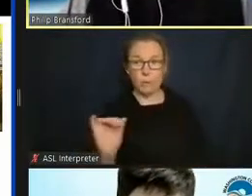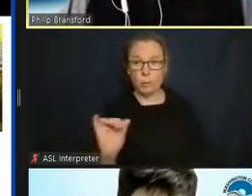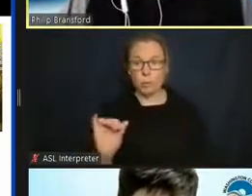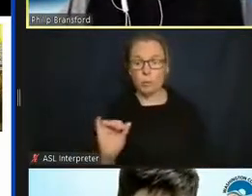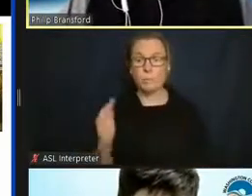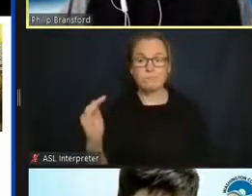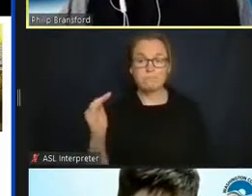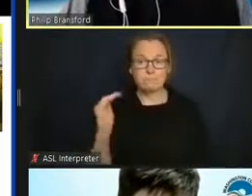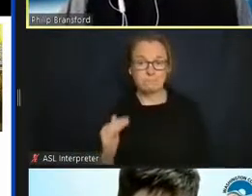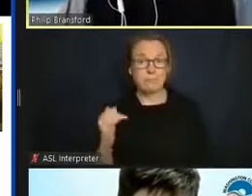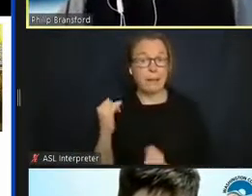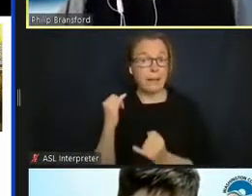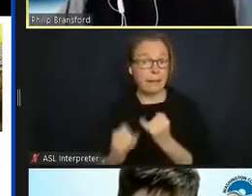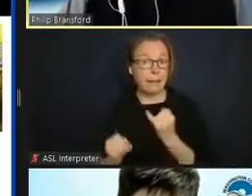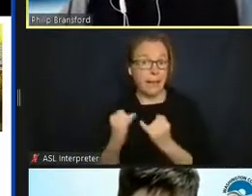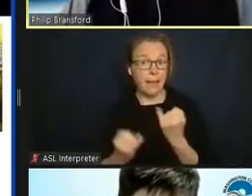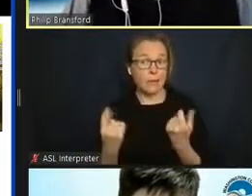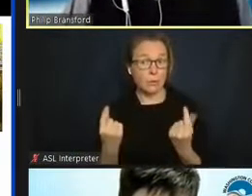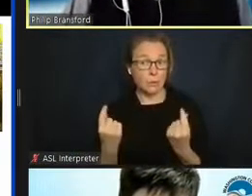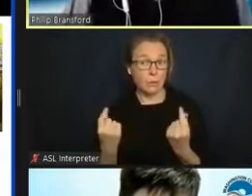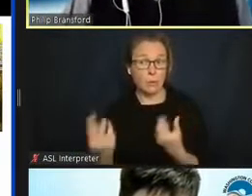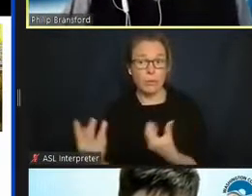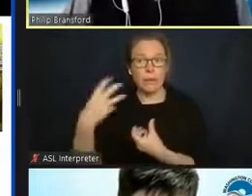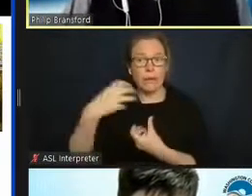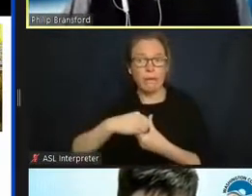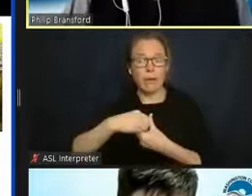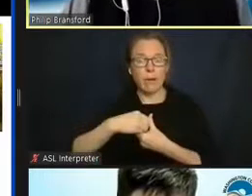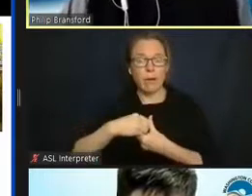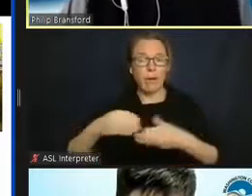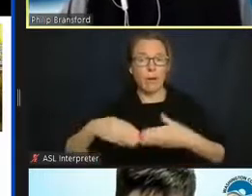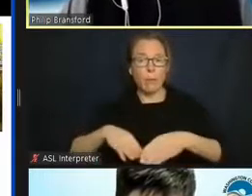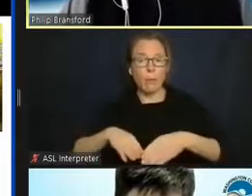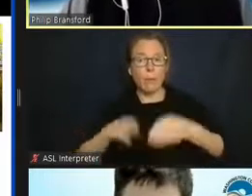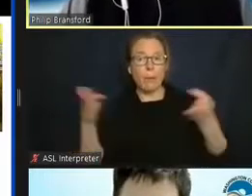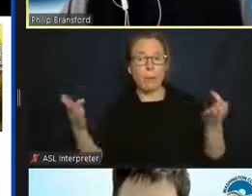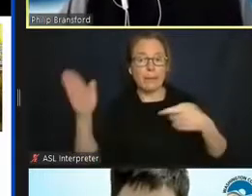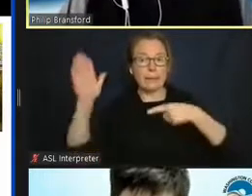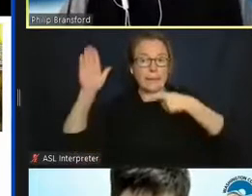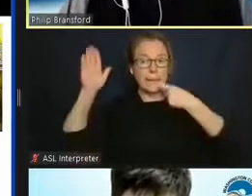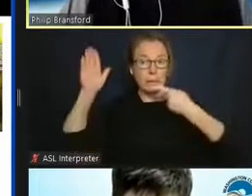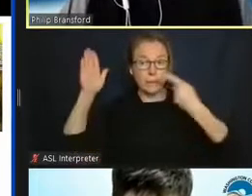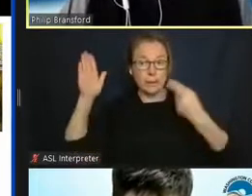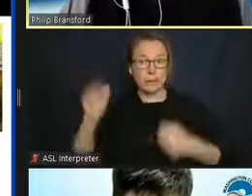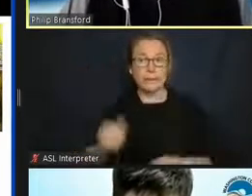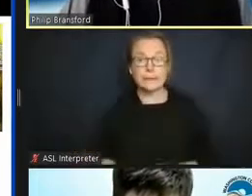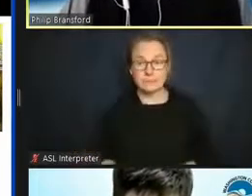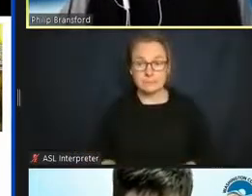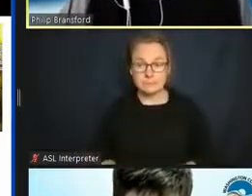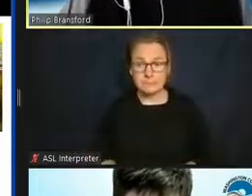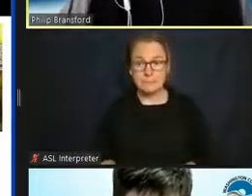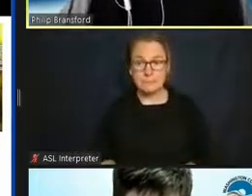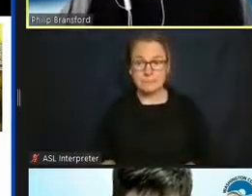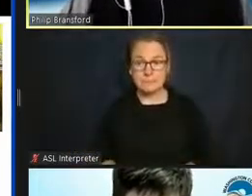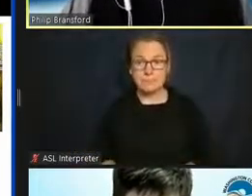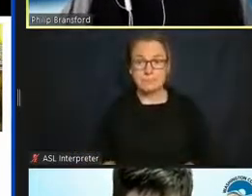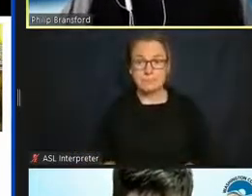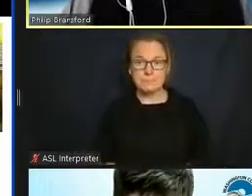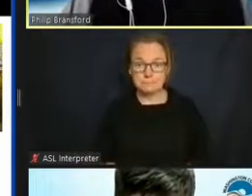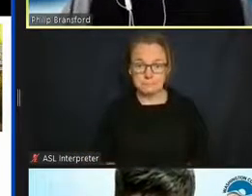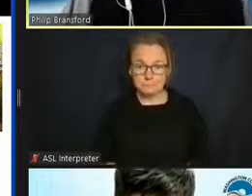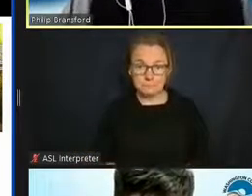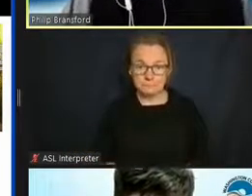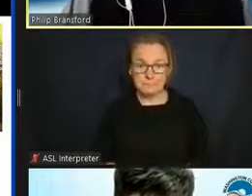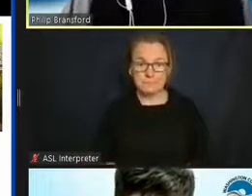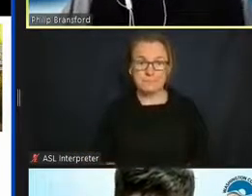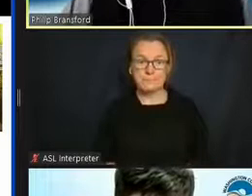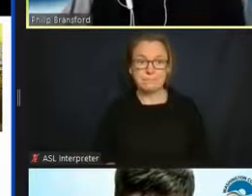last part of the process will involve public hearings. The first with respect to our